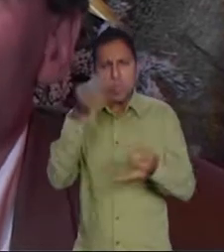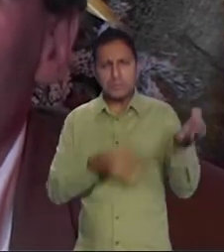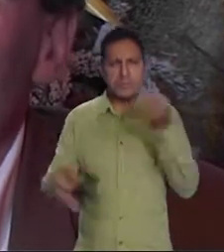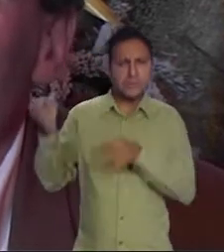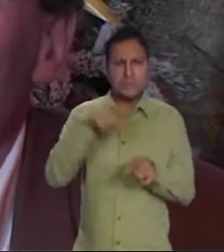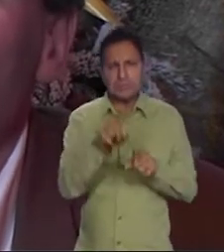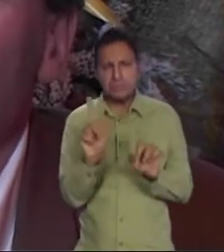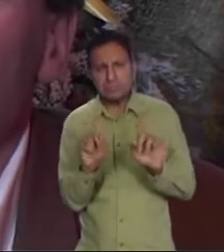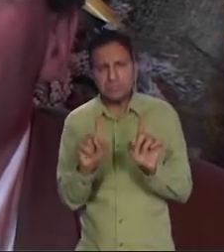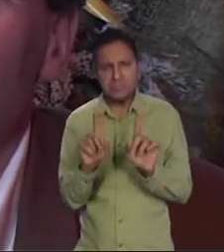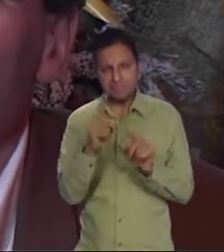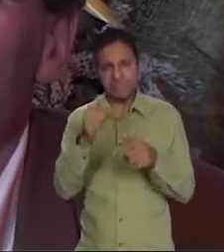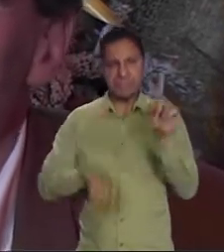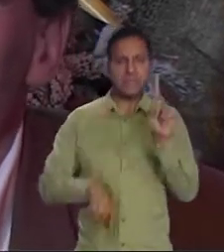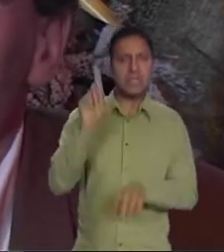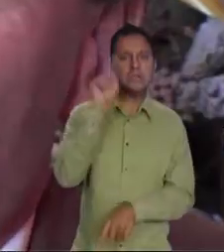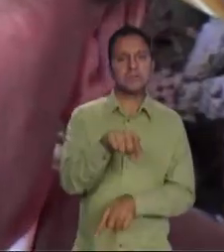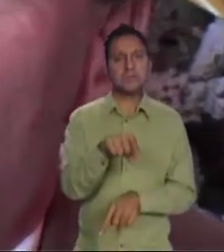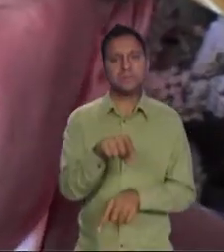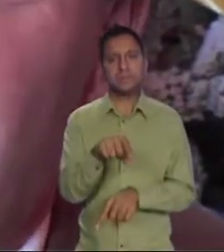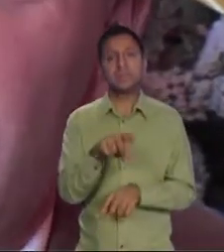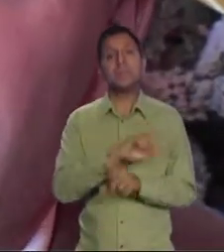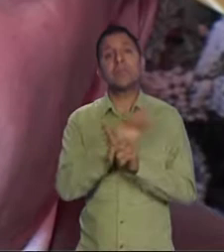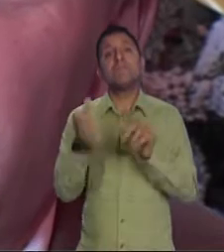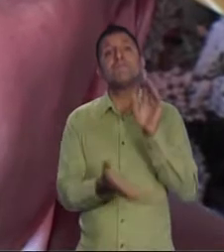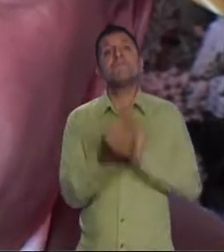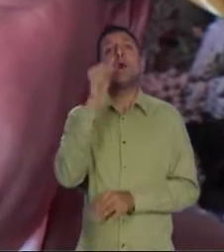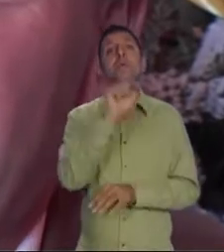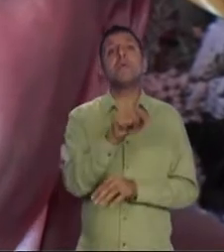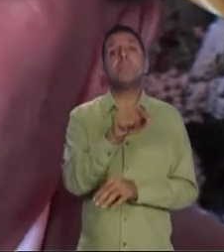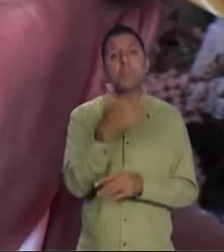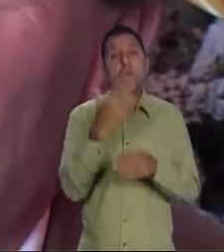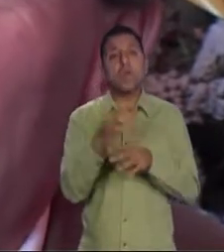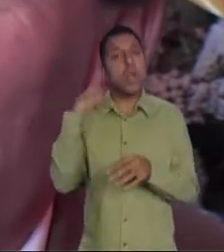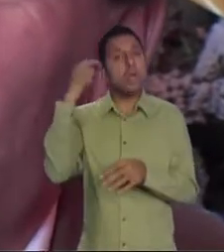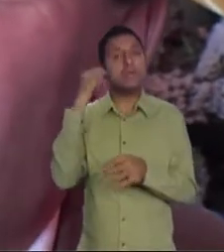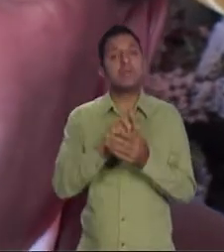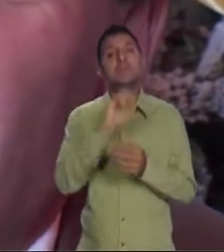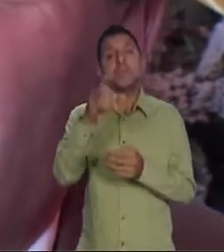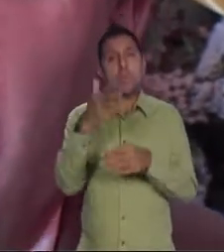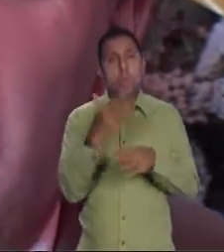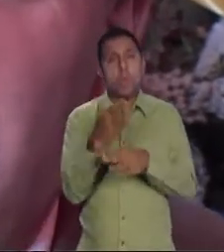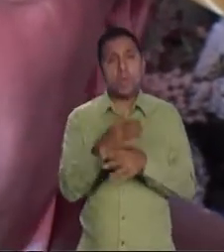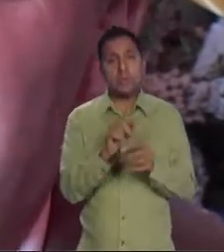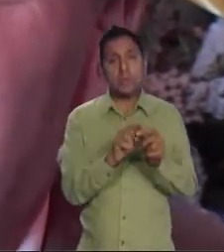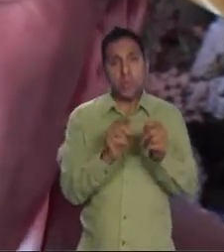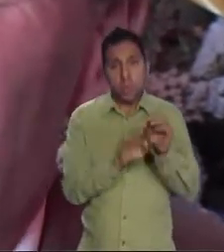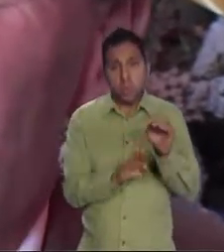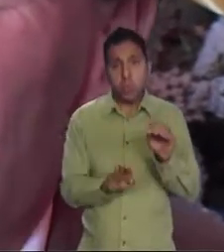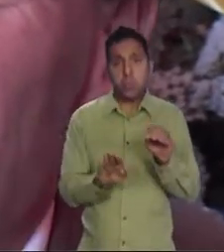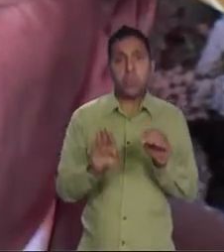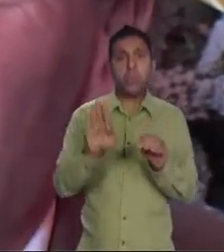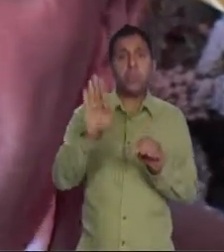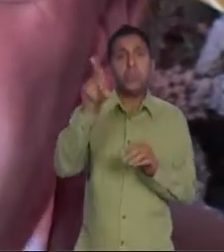they found him a job in the City of London, and he worked his way up there, and he's now one of the most